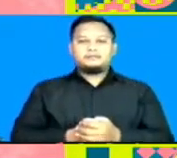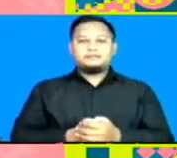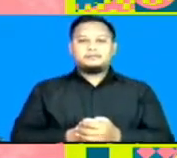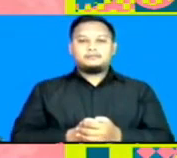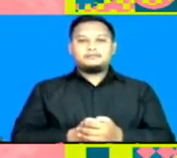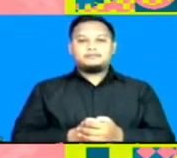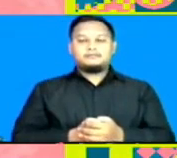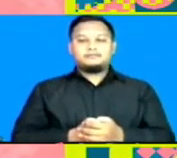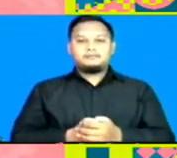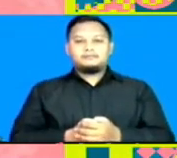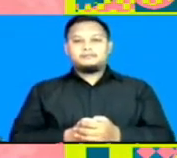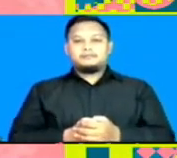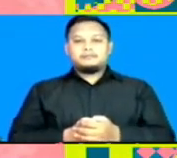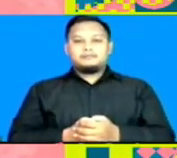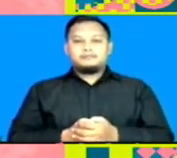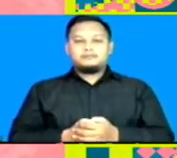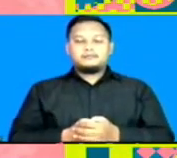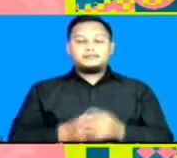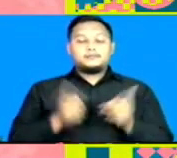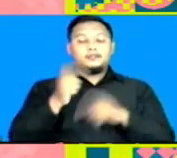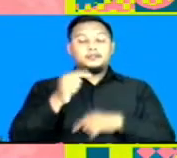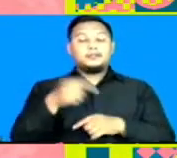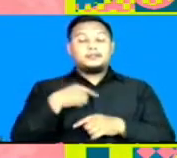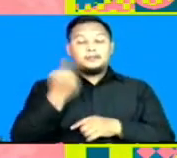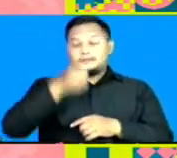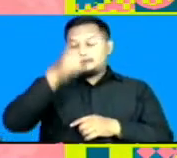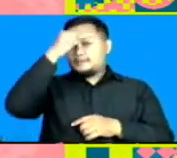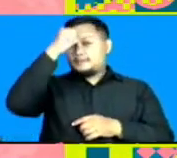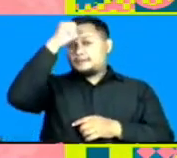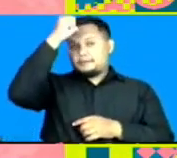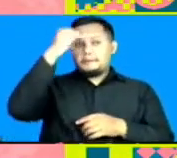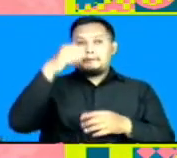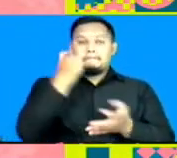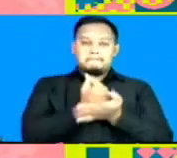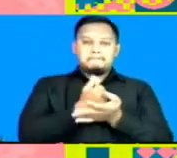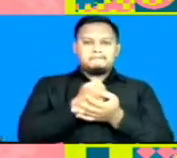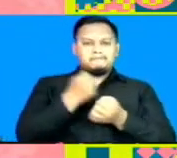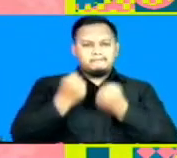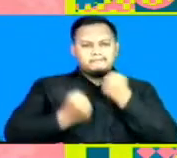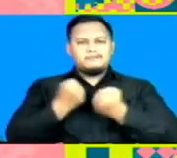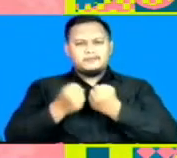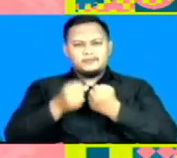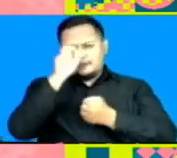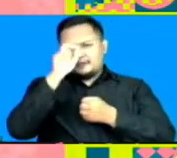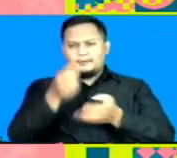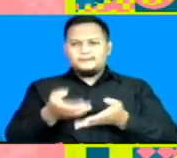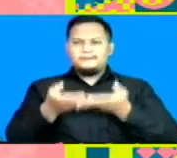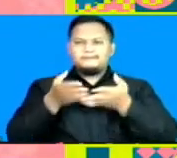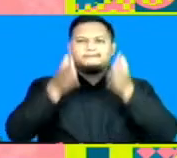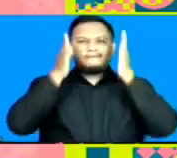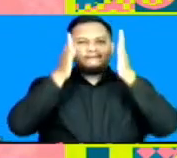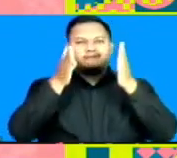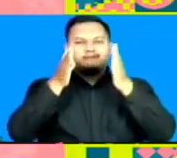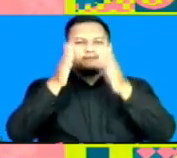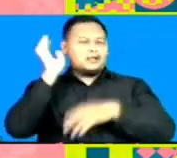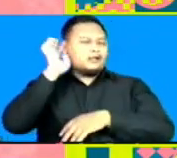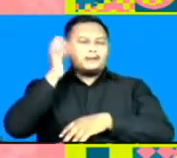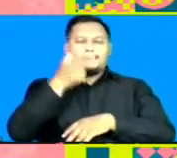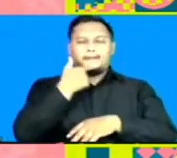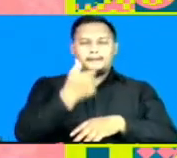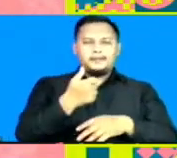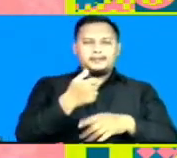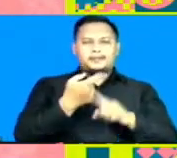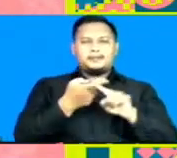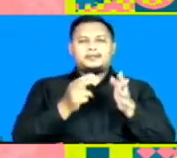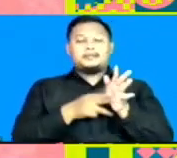to shine the light on this critical issue of values. For me, my dream, and I urge you all